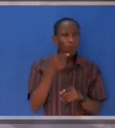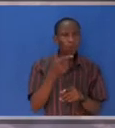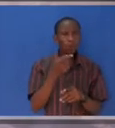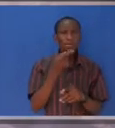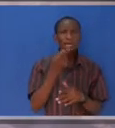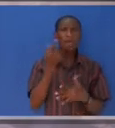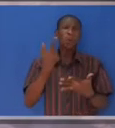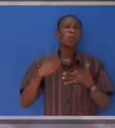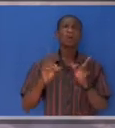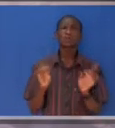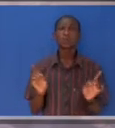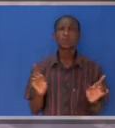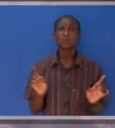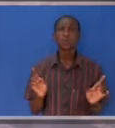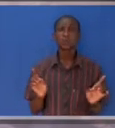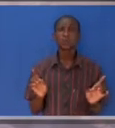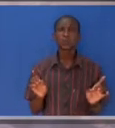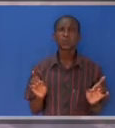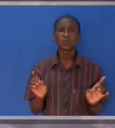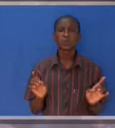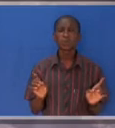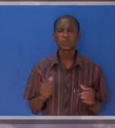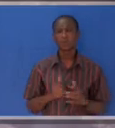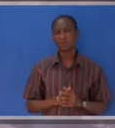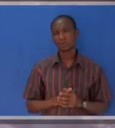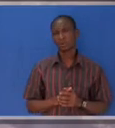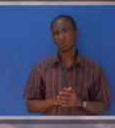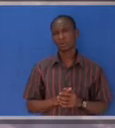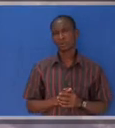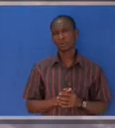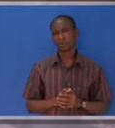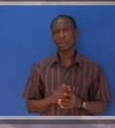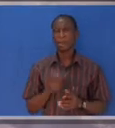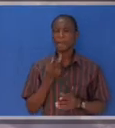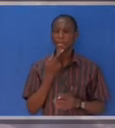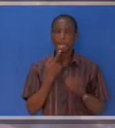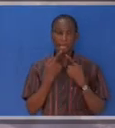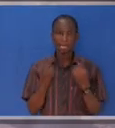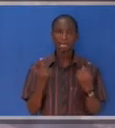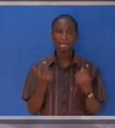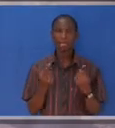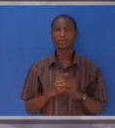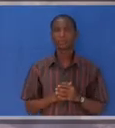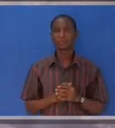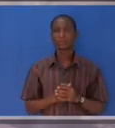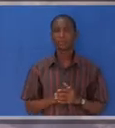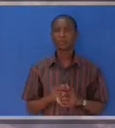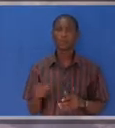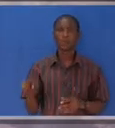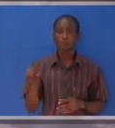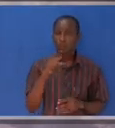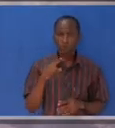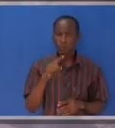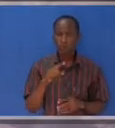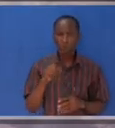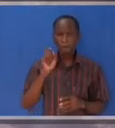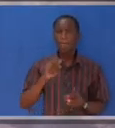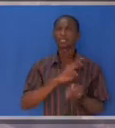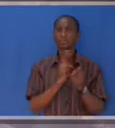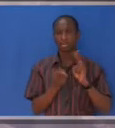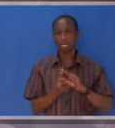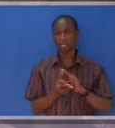the apostles, "Men and brethren, what shall we do?" Peter told them that,